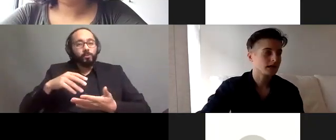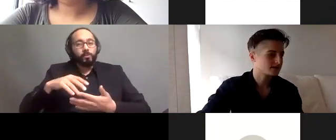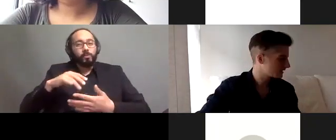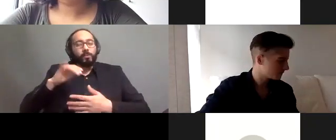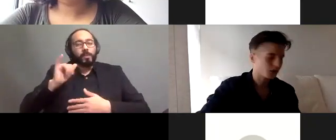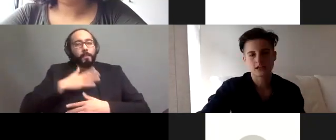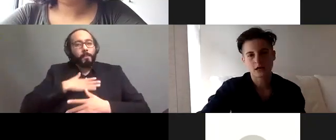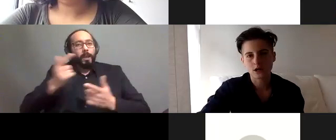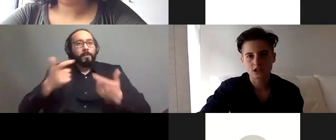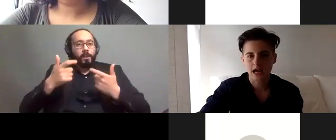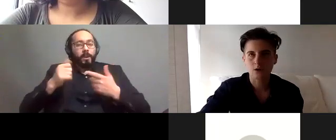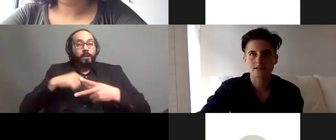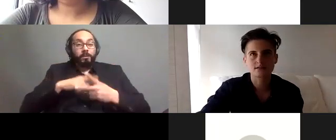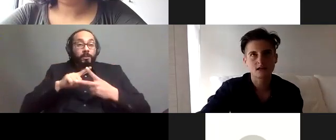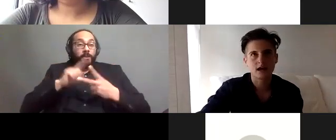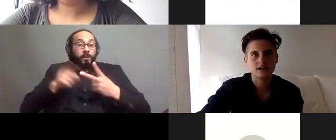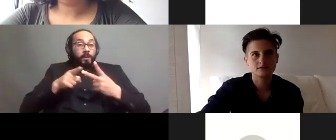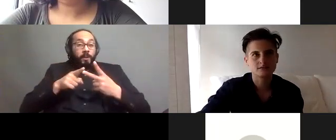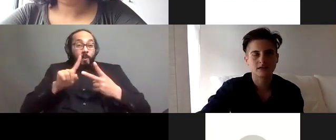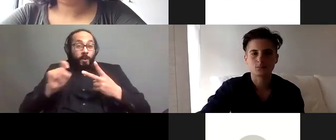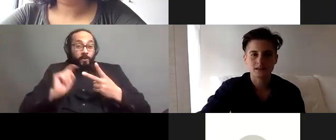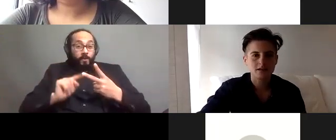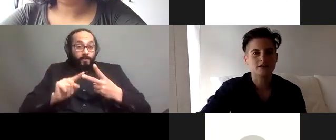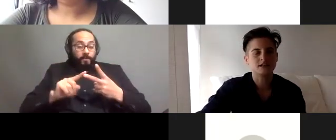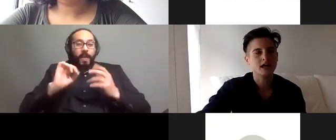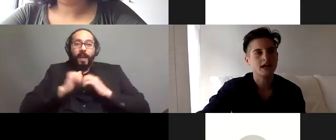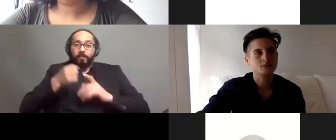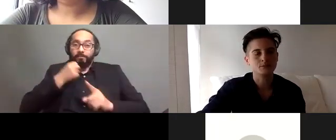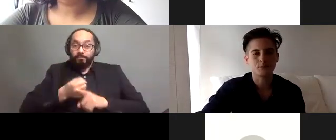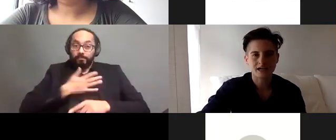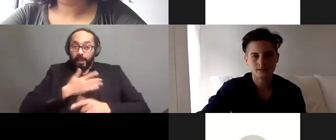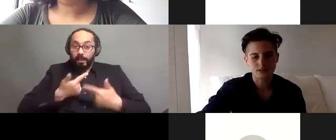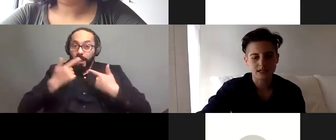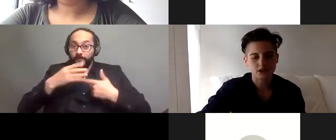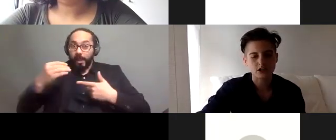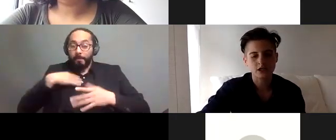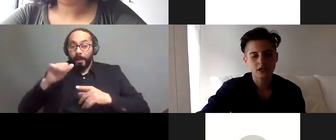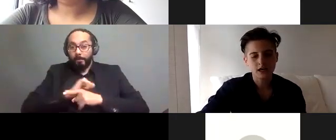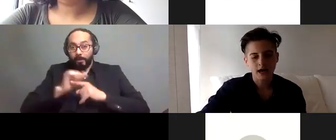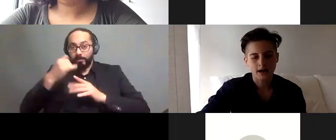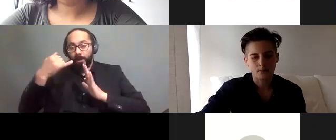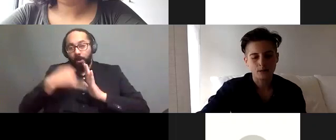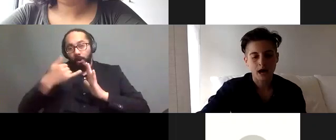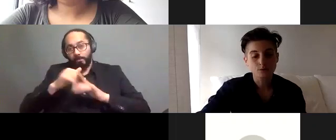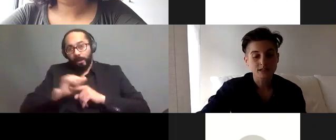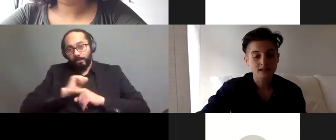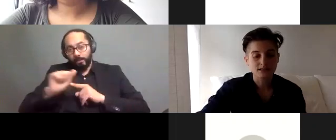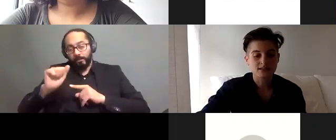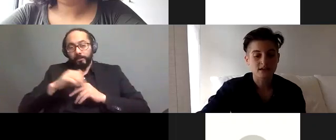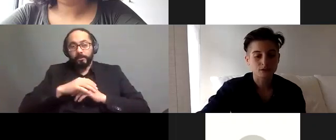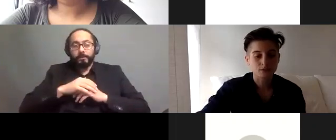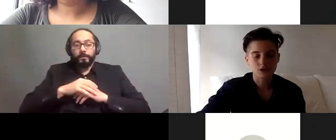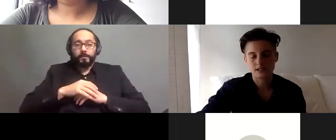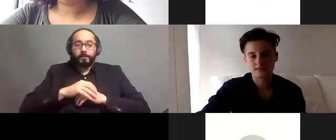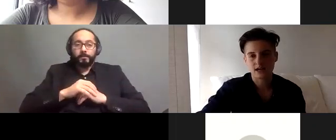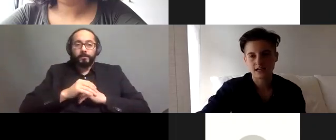So I guess the second part to that question, how it's affected my life and my practice in particular, I really